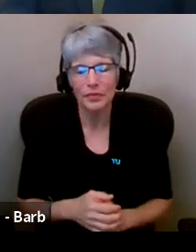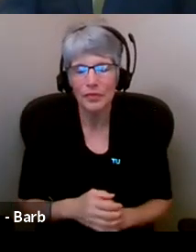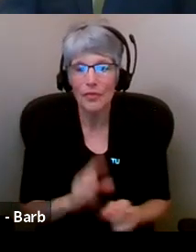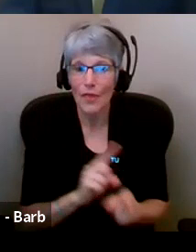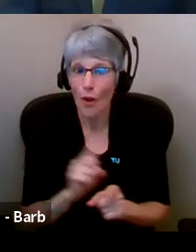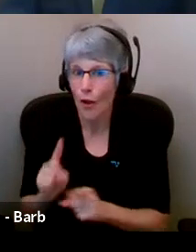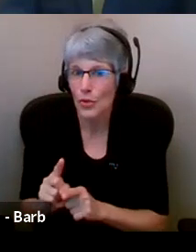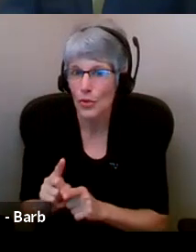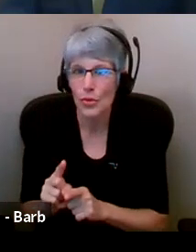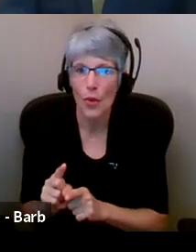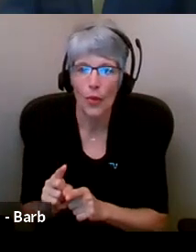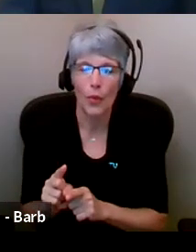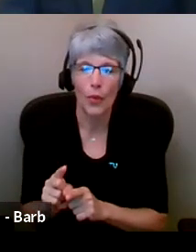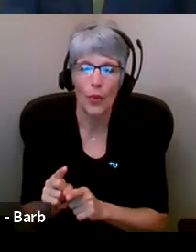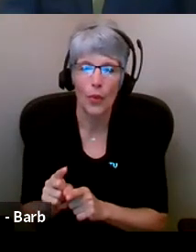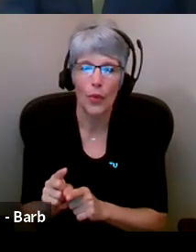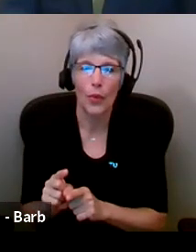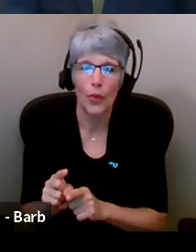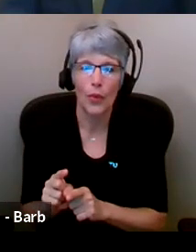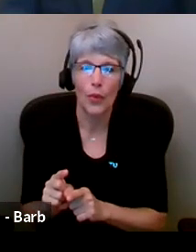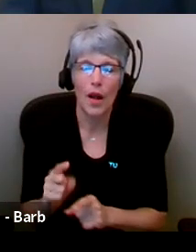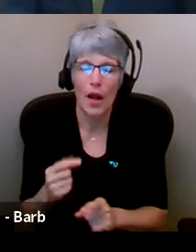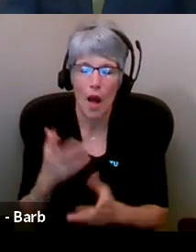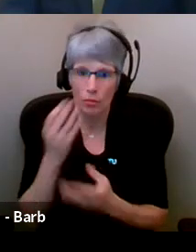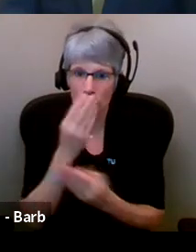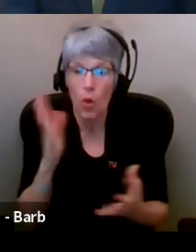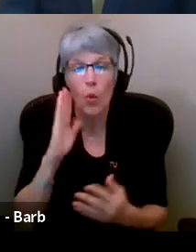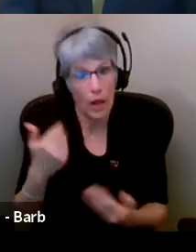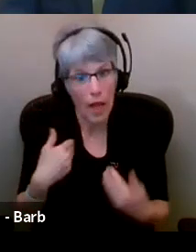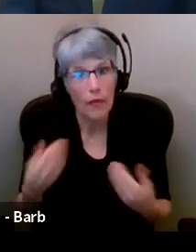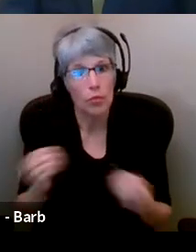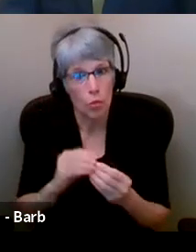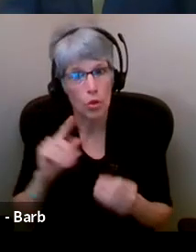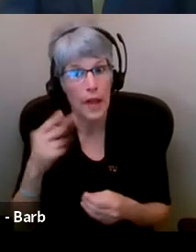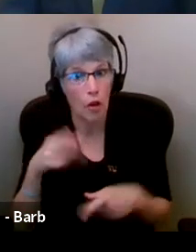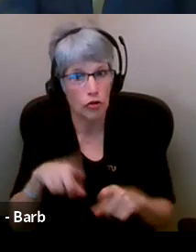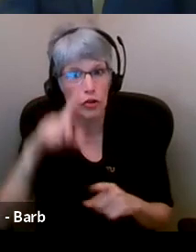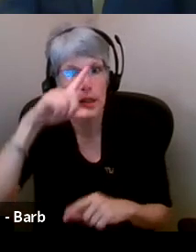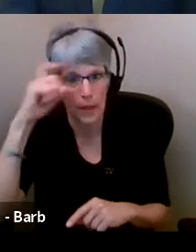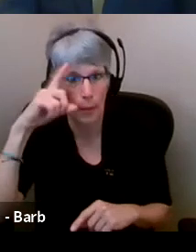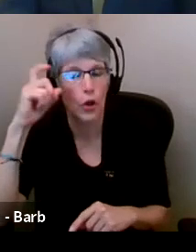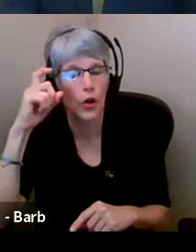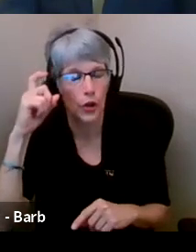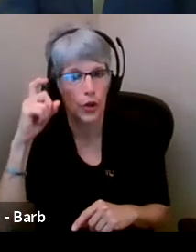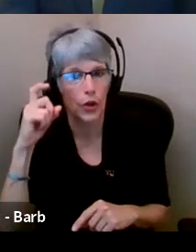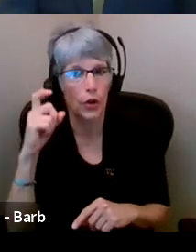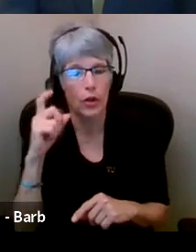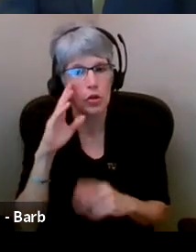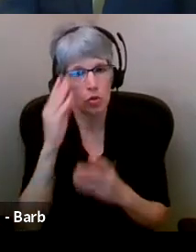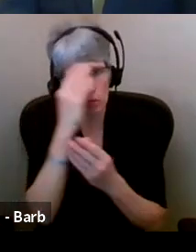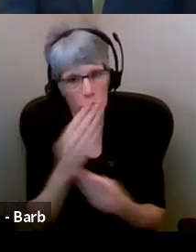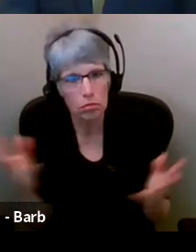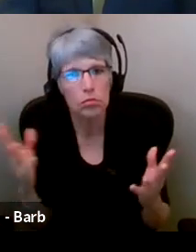also say the fact that we will have more town halls through the summertime to be able to keep people informed,